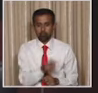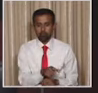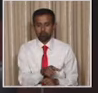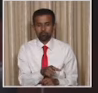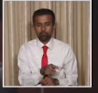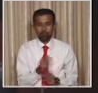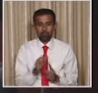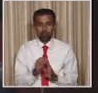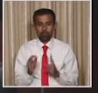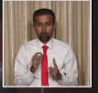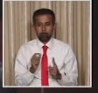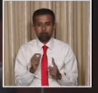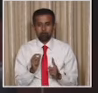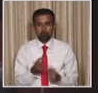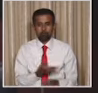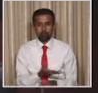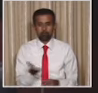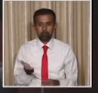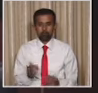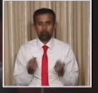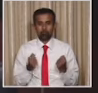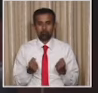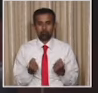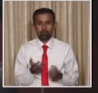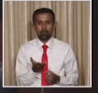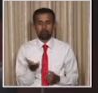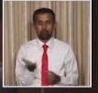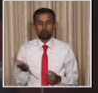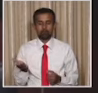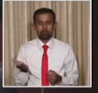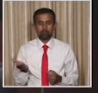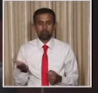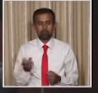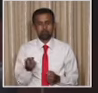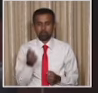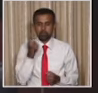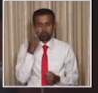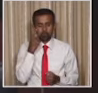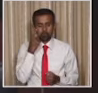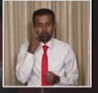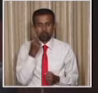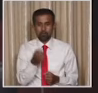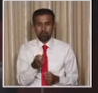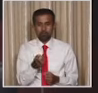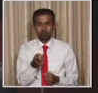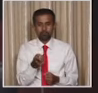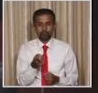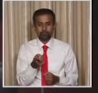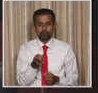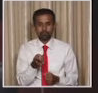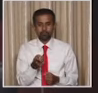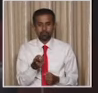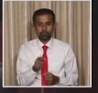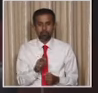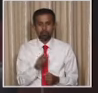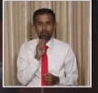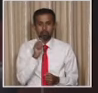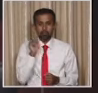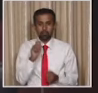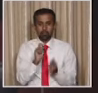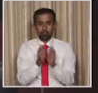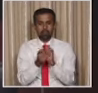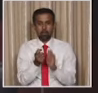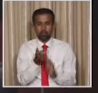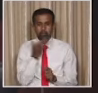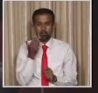laws, and they are even trying to see if they can change the judges, the people who are sitting here, who are convicted by